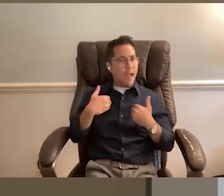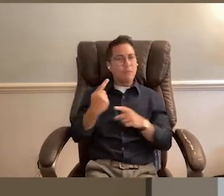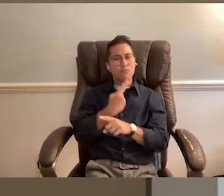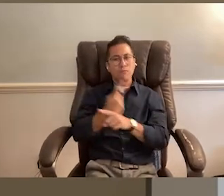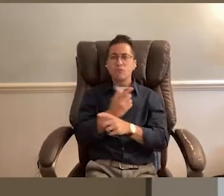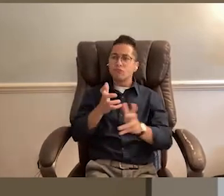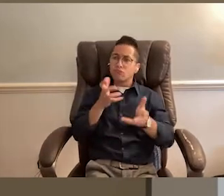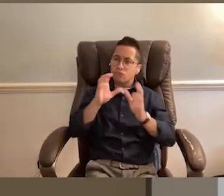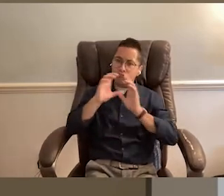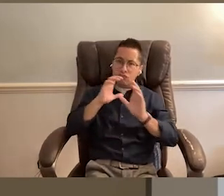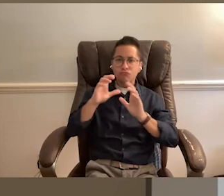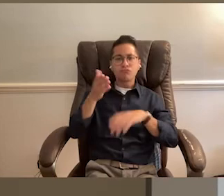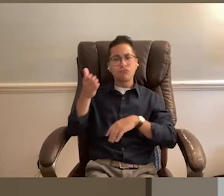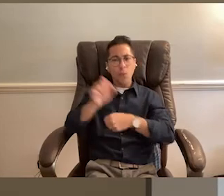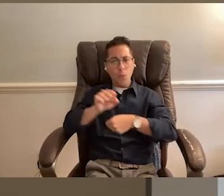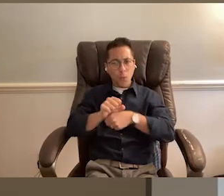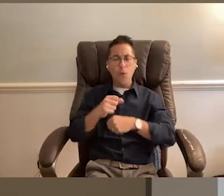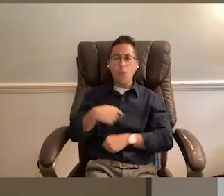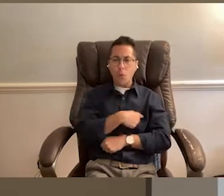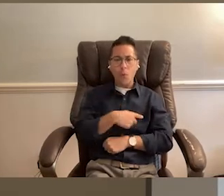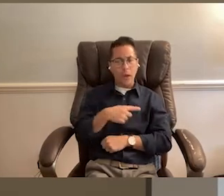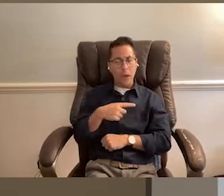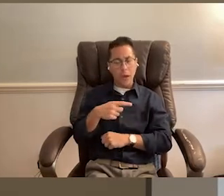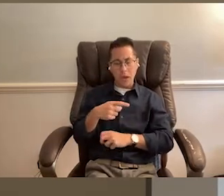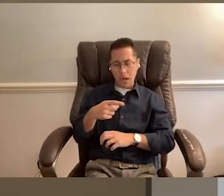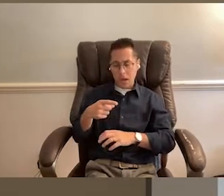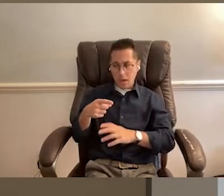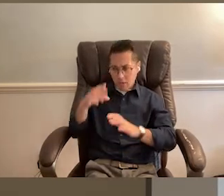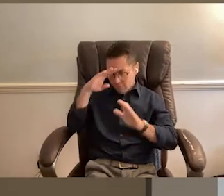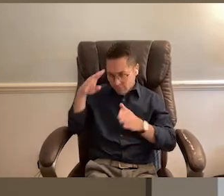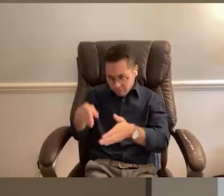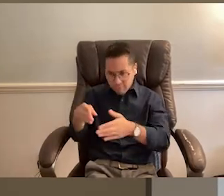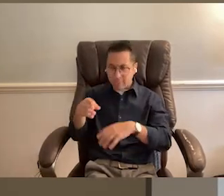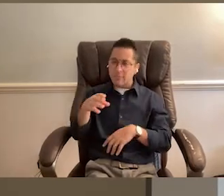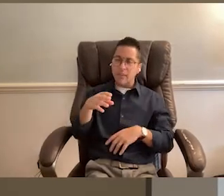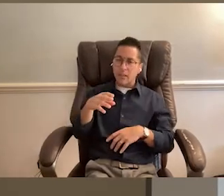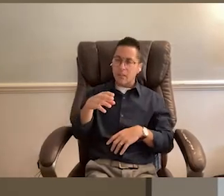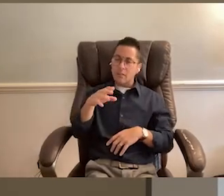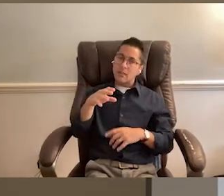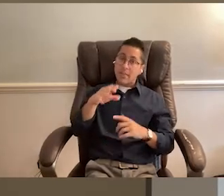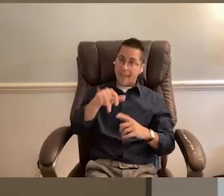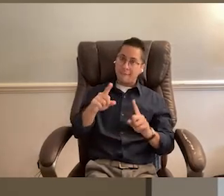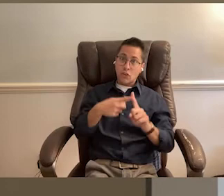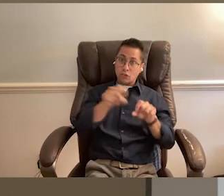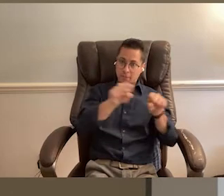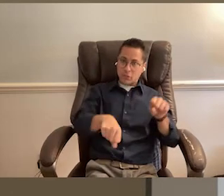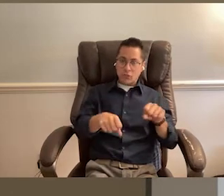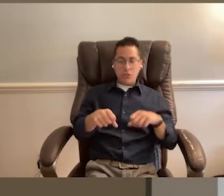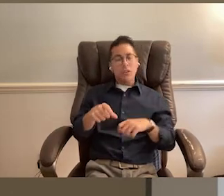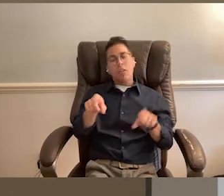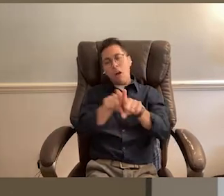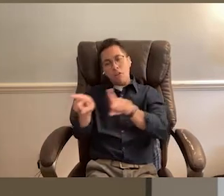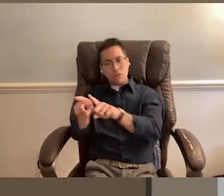want. And if a student is not quite ready for an internship yet, if they still need to focus more on those career development